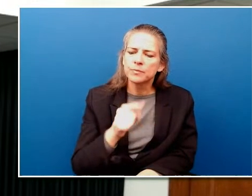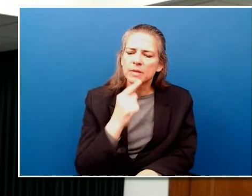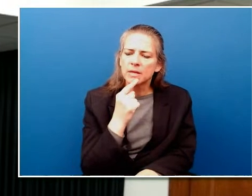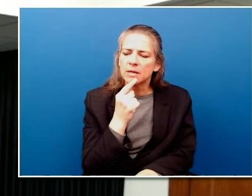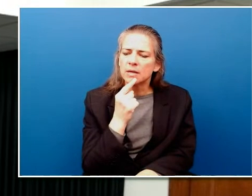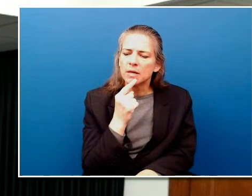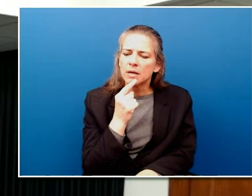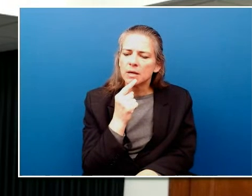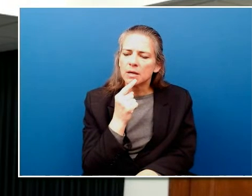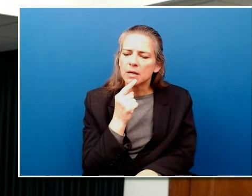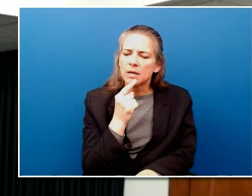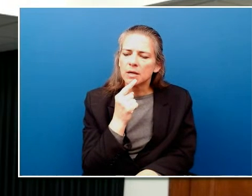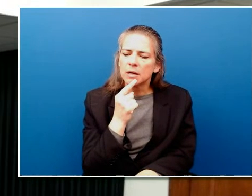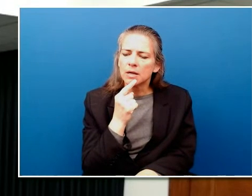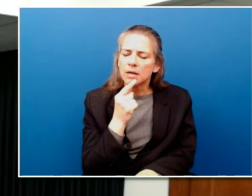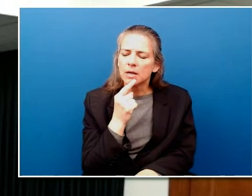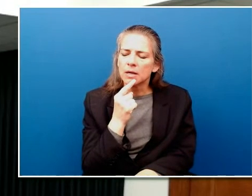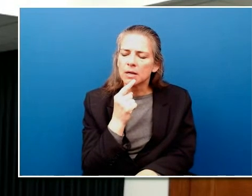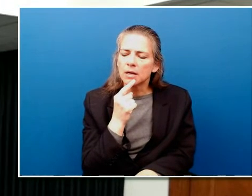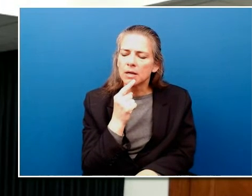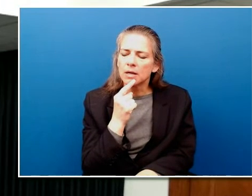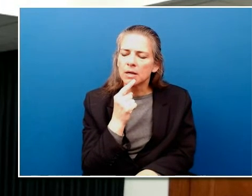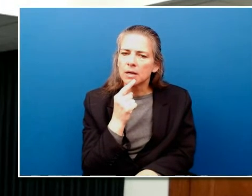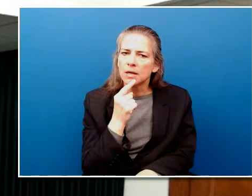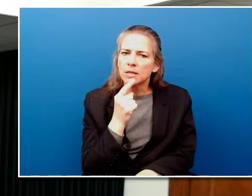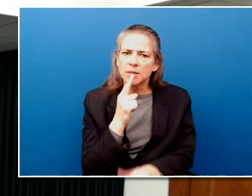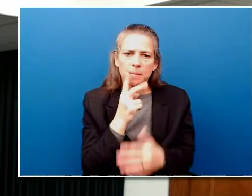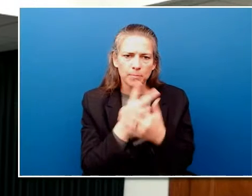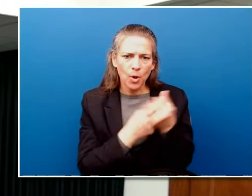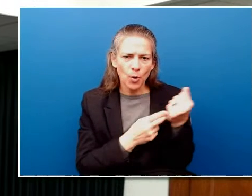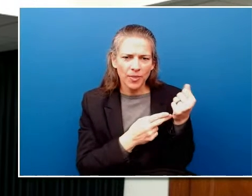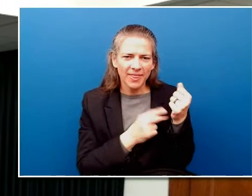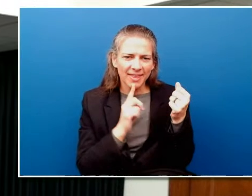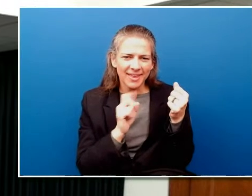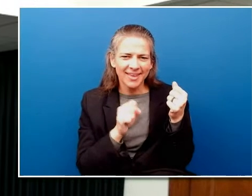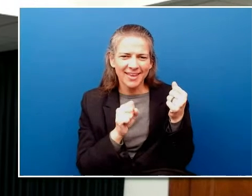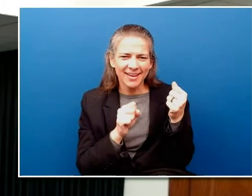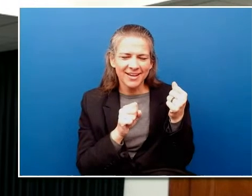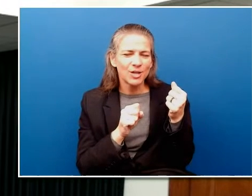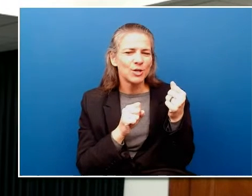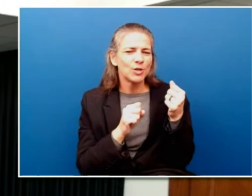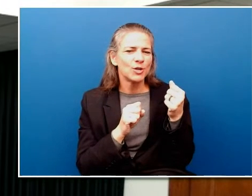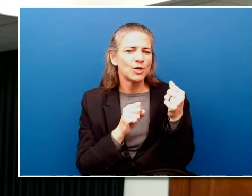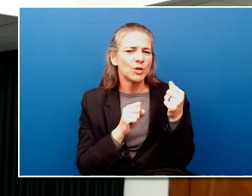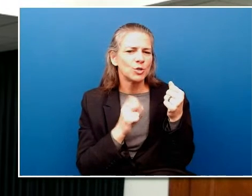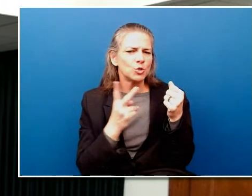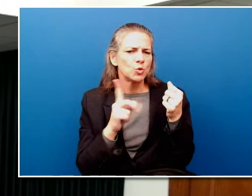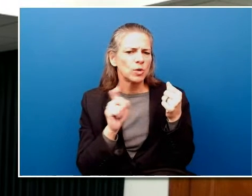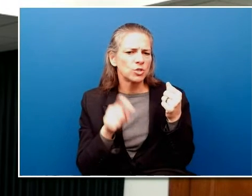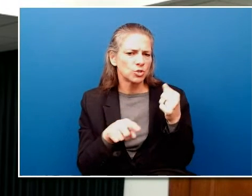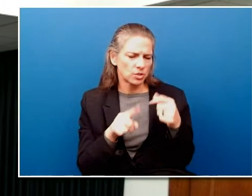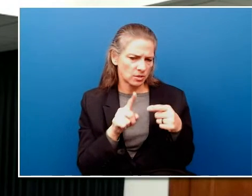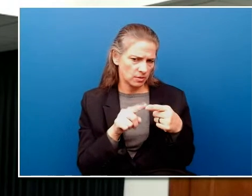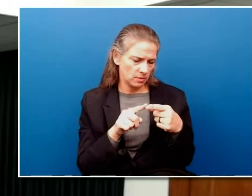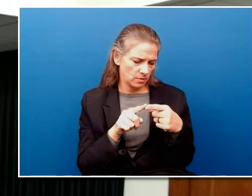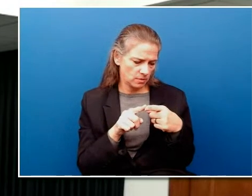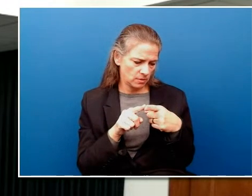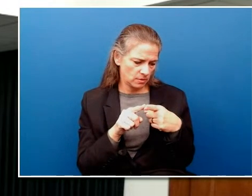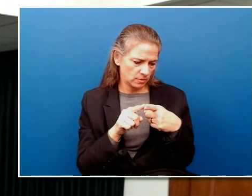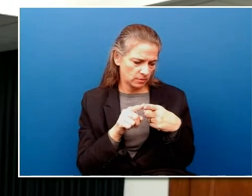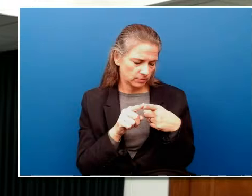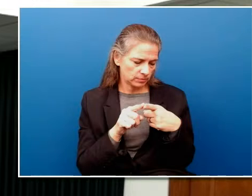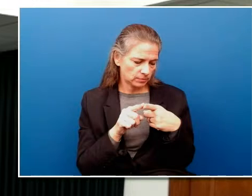of powers is a big theme here. So It's both. Yes, two questions there. On SB 198, assuming the legislature comes